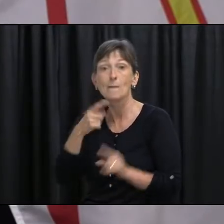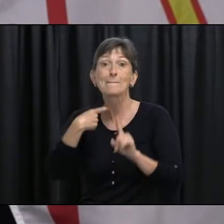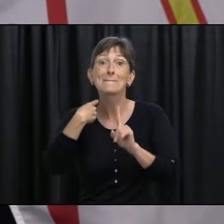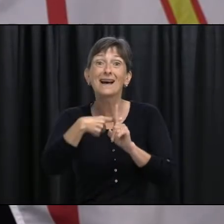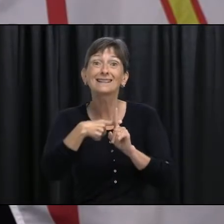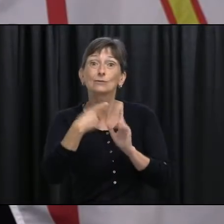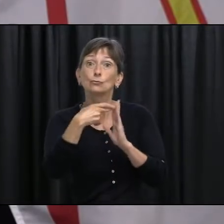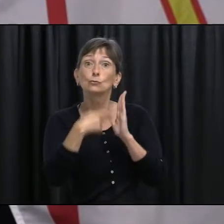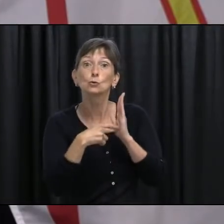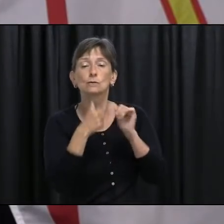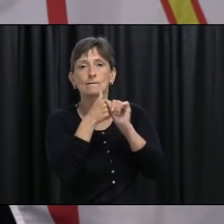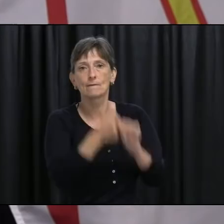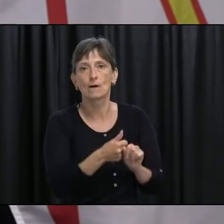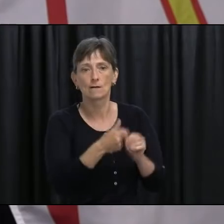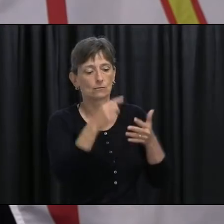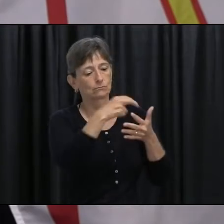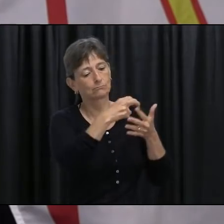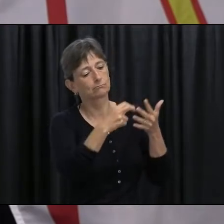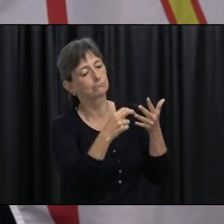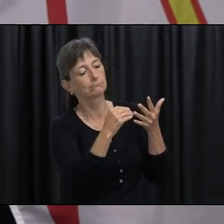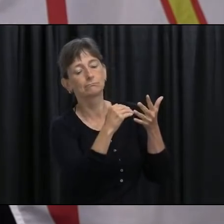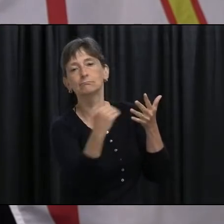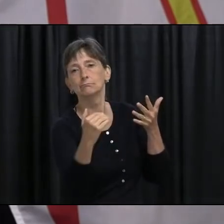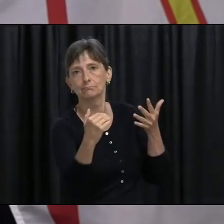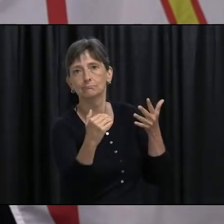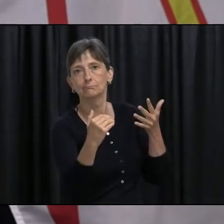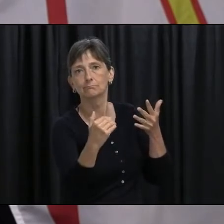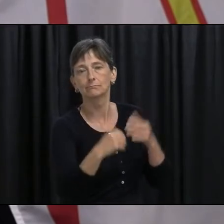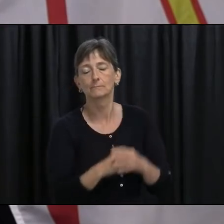our provincial Life with COVID-19 plan.